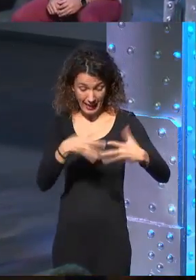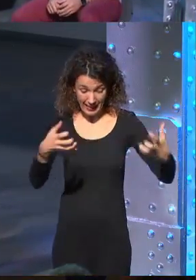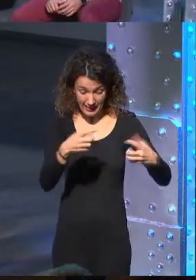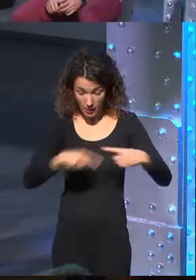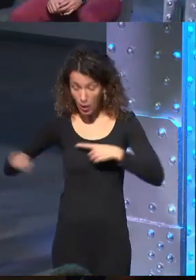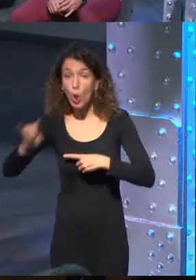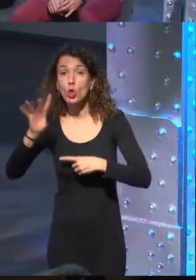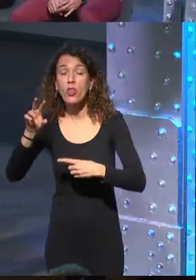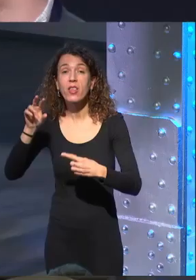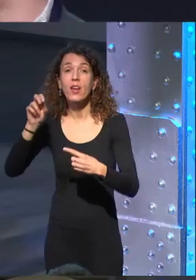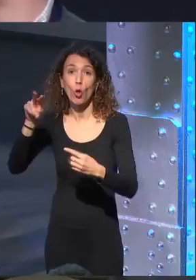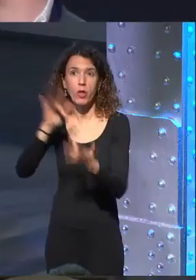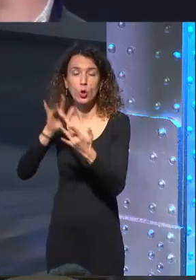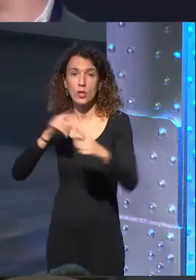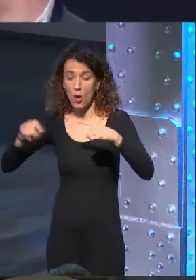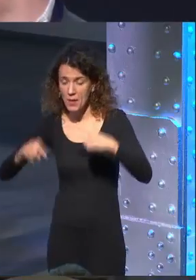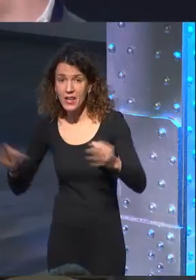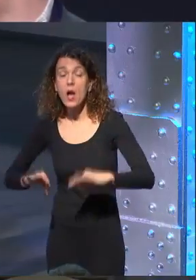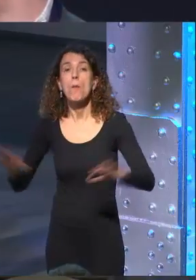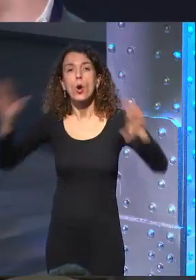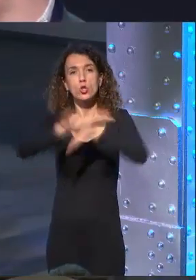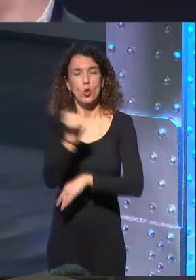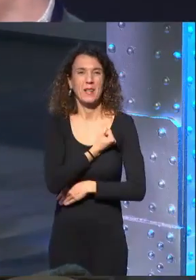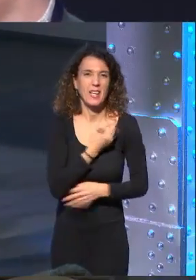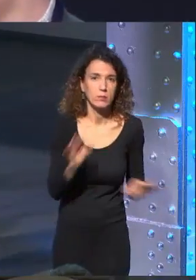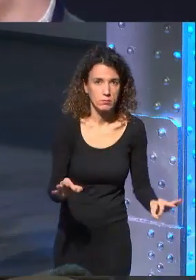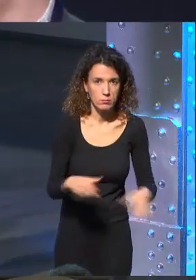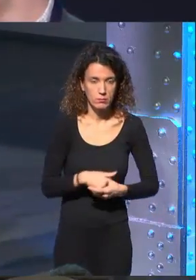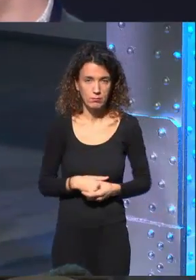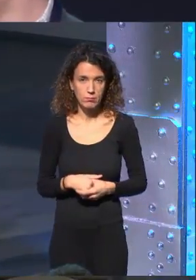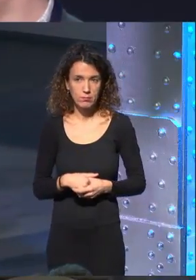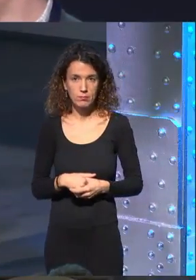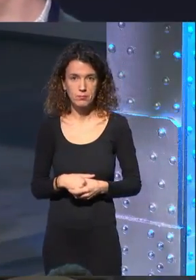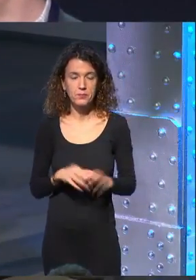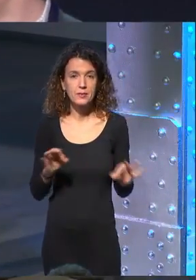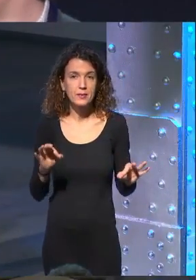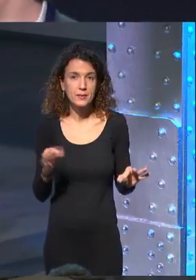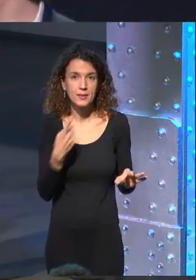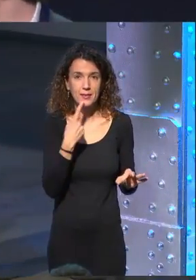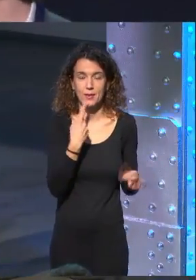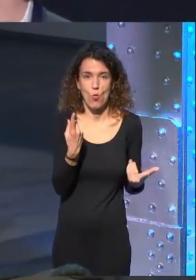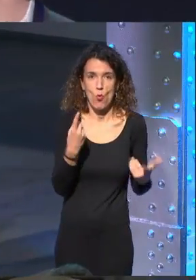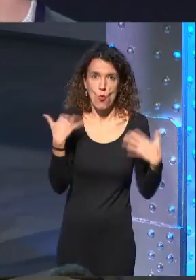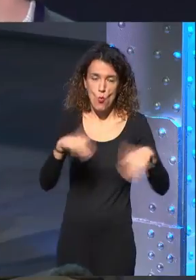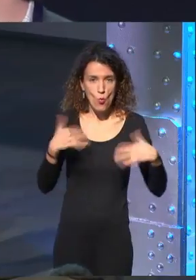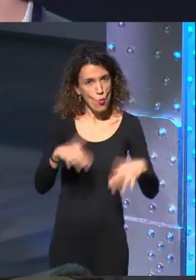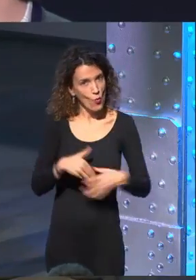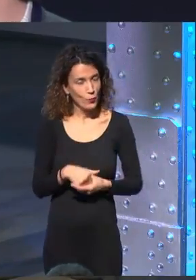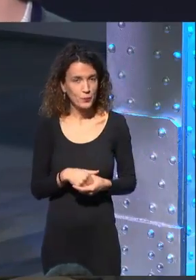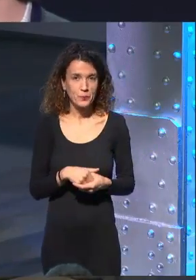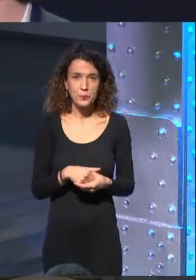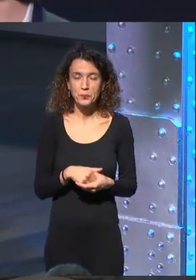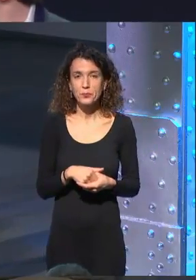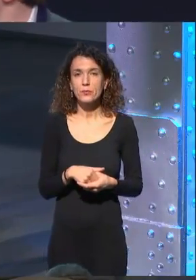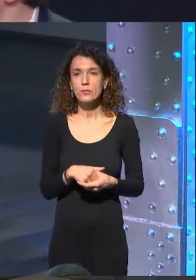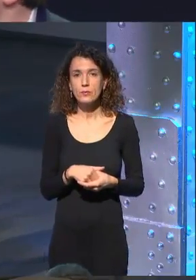and if you don't send this to 13 contacts in 5 minutes, I will kill you during the night. And what did you do? I'm